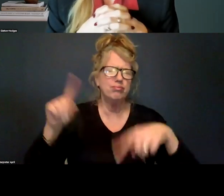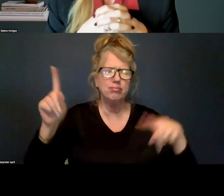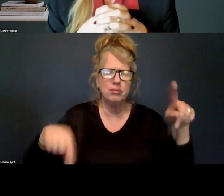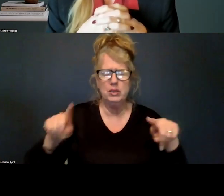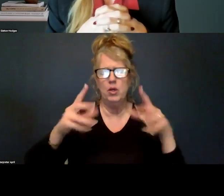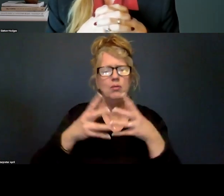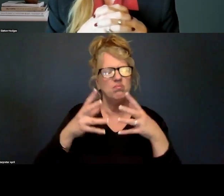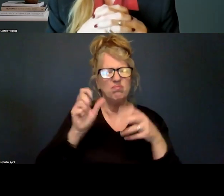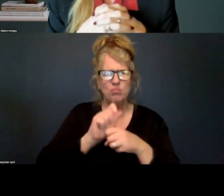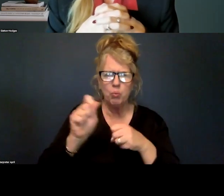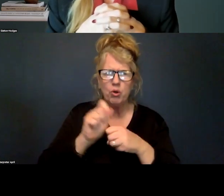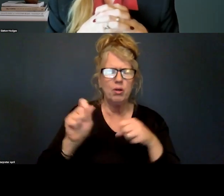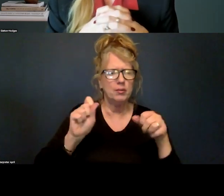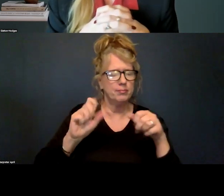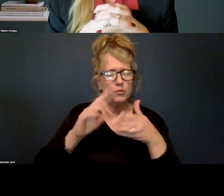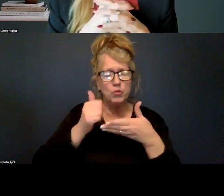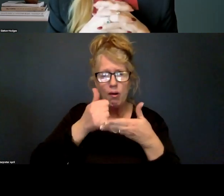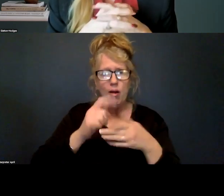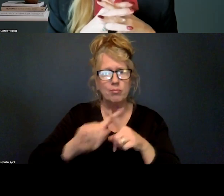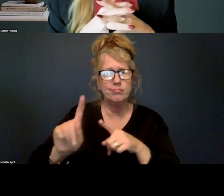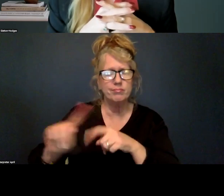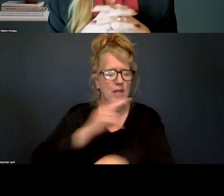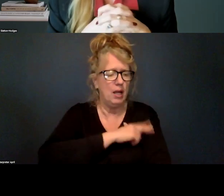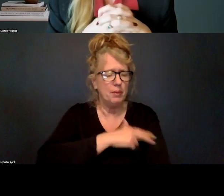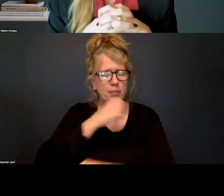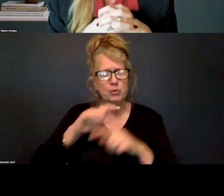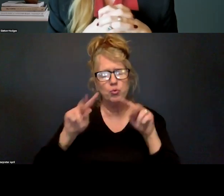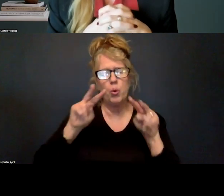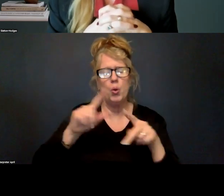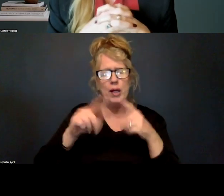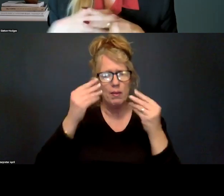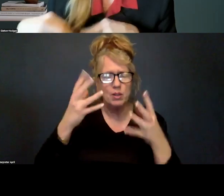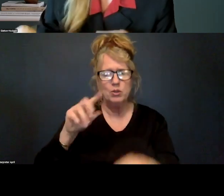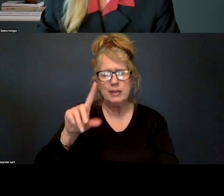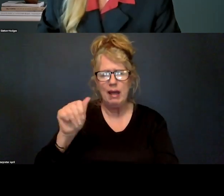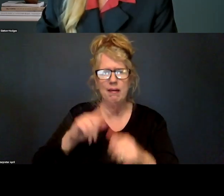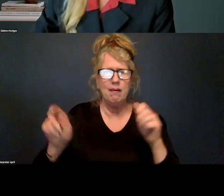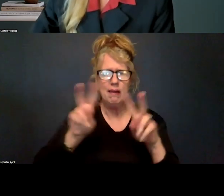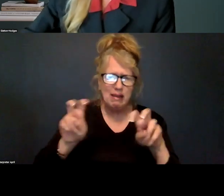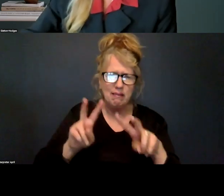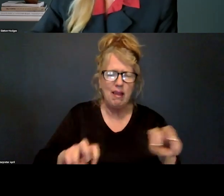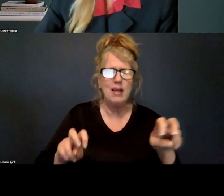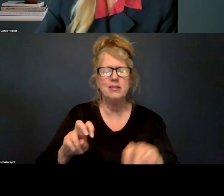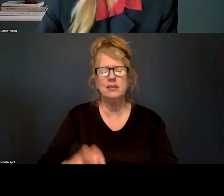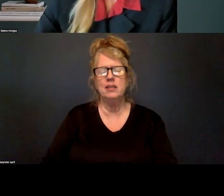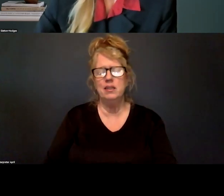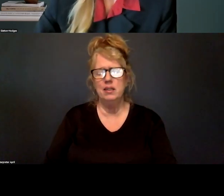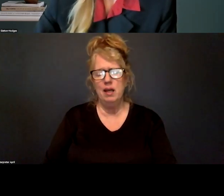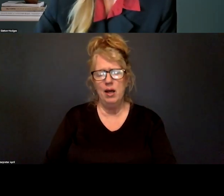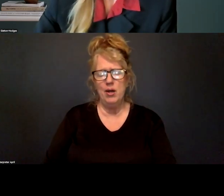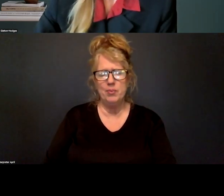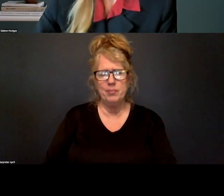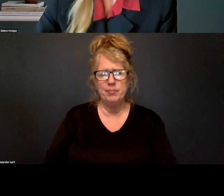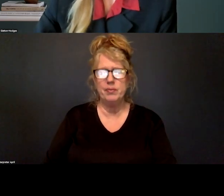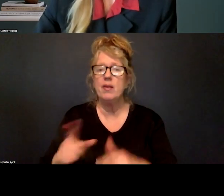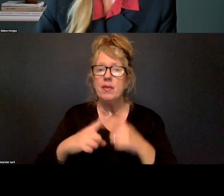work around that and helping hospitals look at their data, submit their data, analyze their data. And then also we're